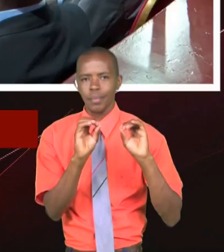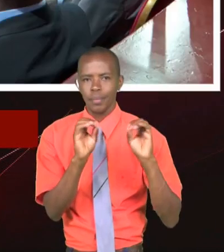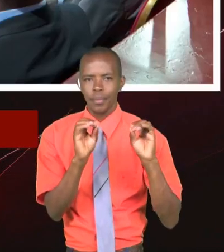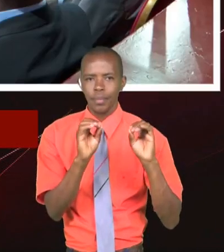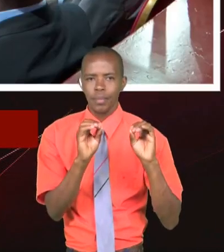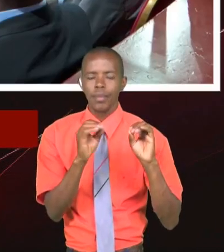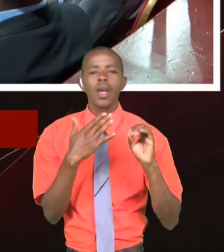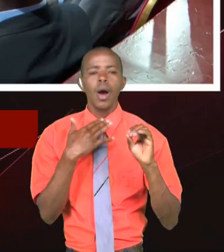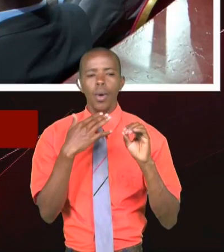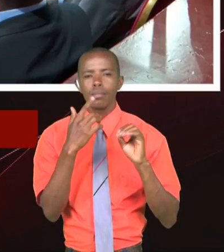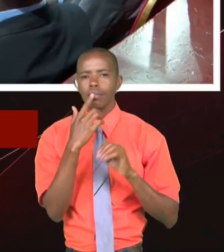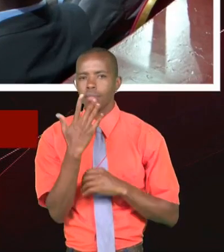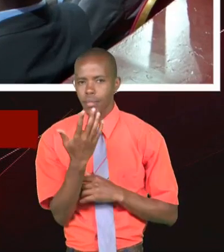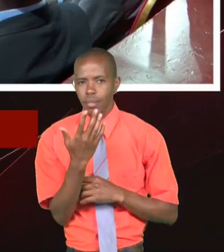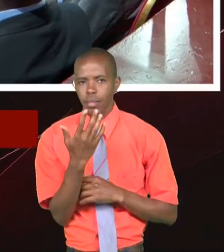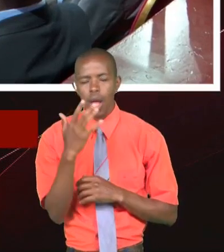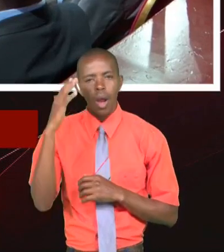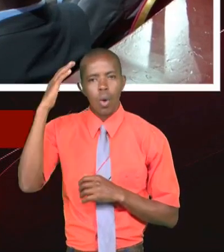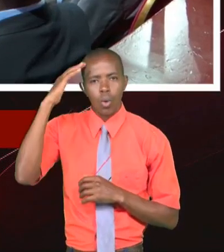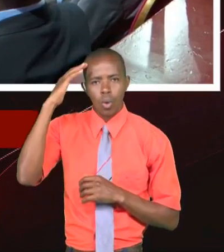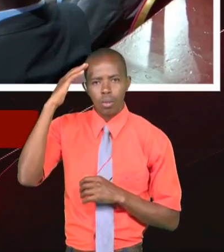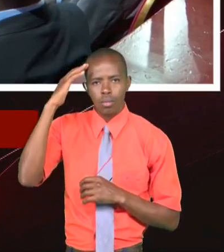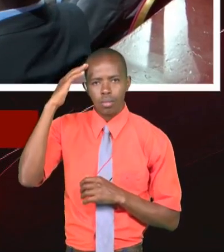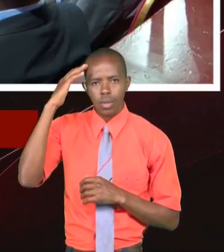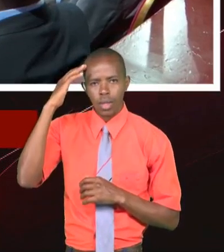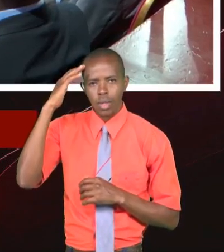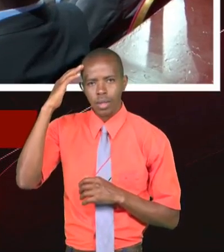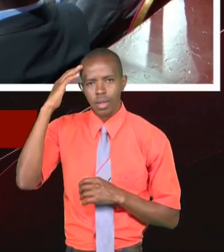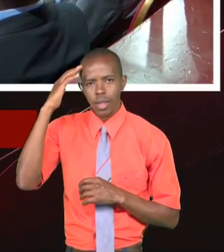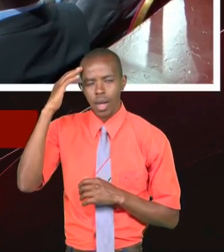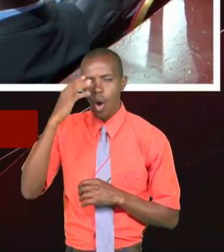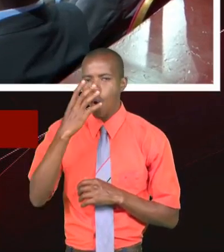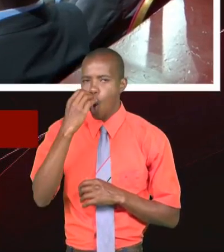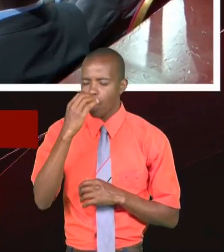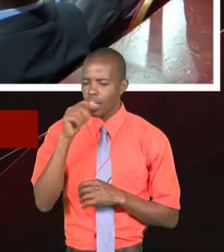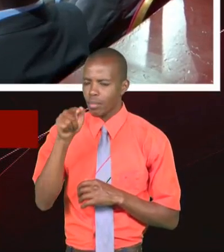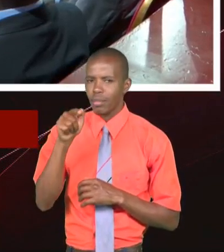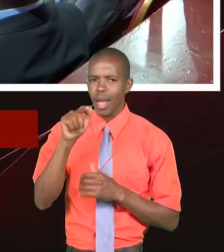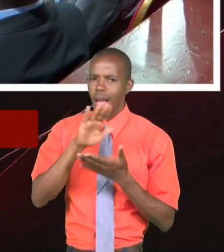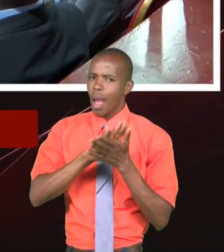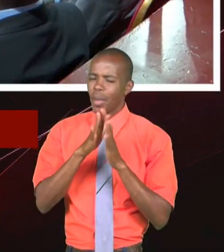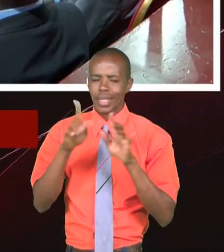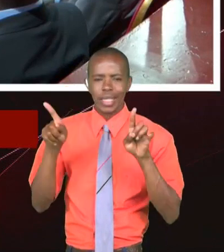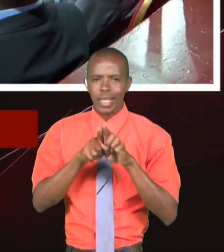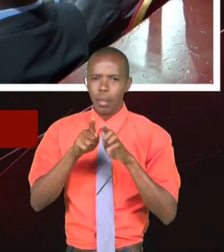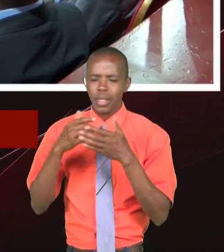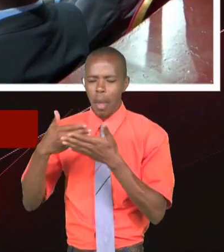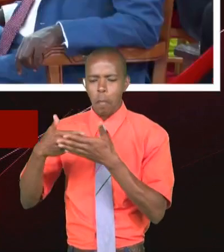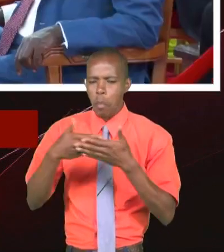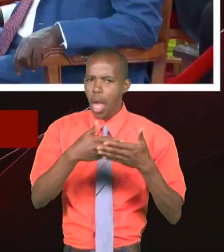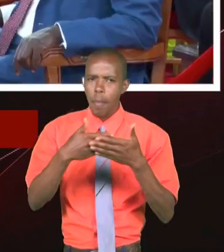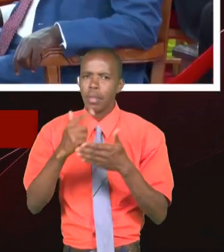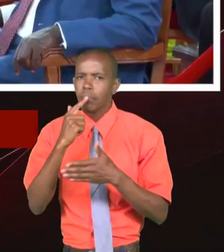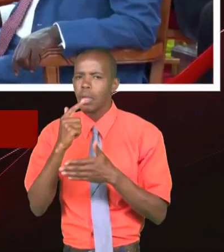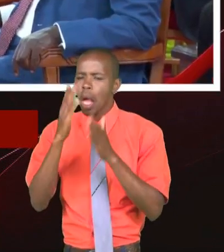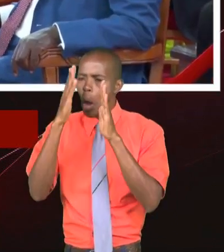But I want to say that let me go back to the ODM. They are becoming crybabies. They were saying no one